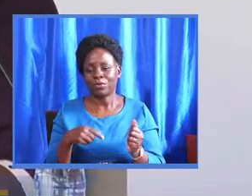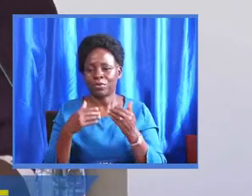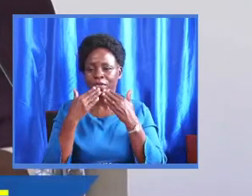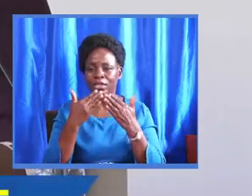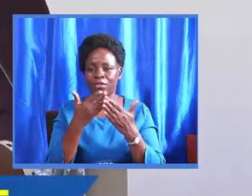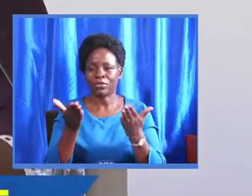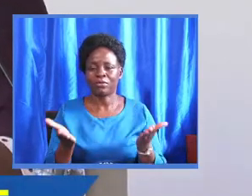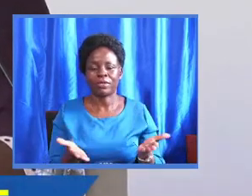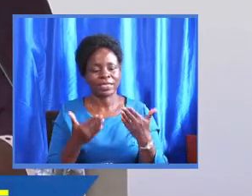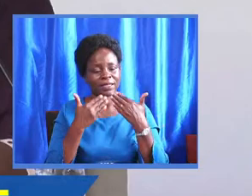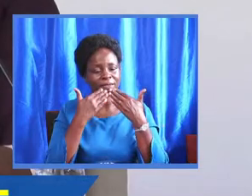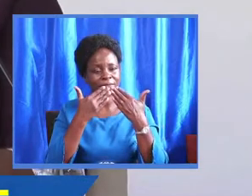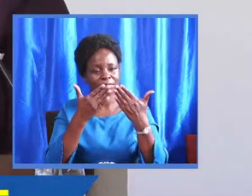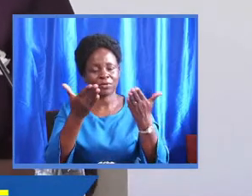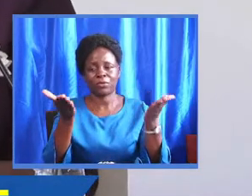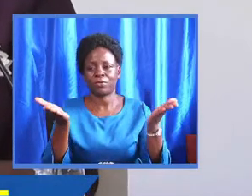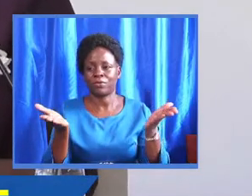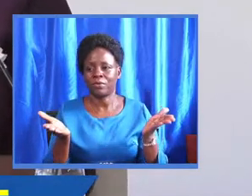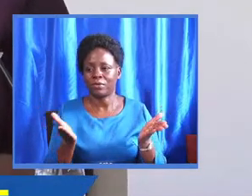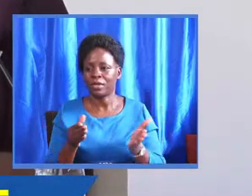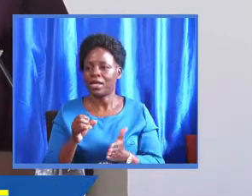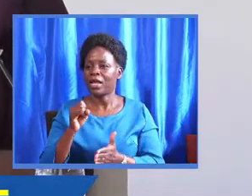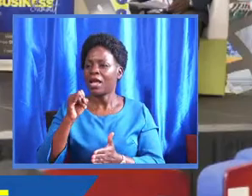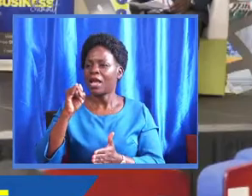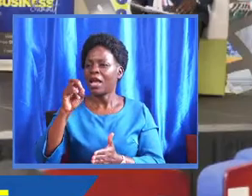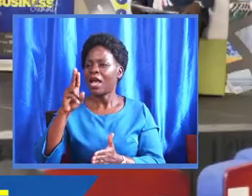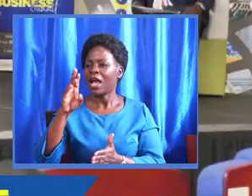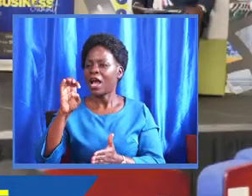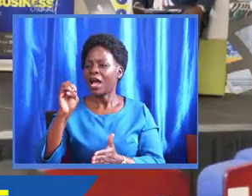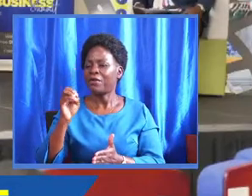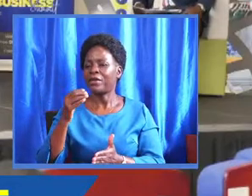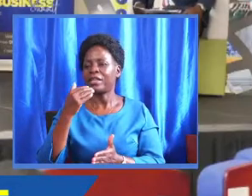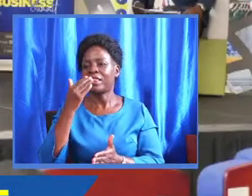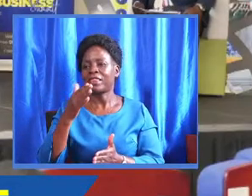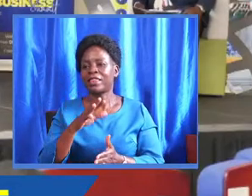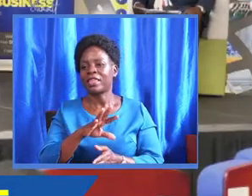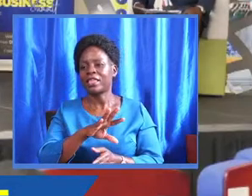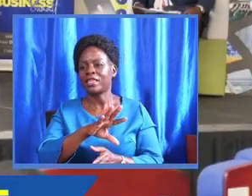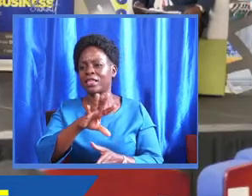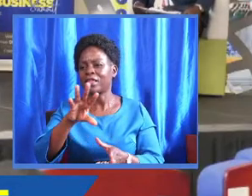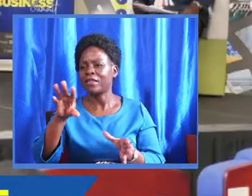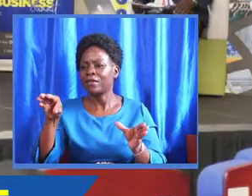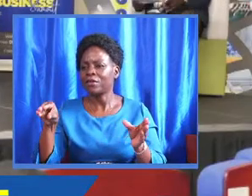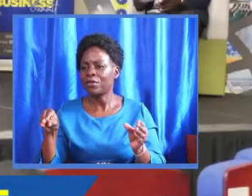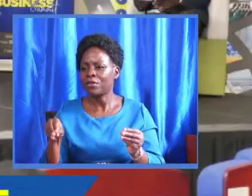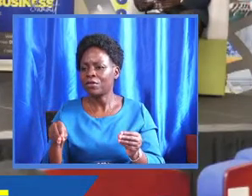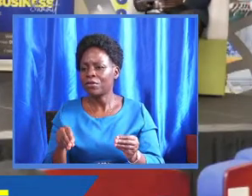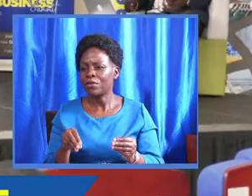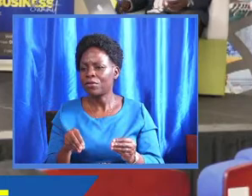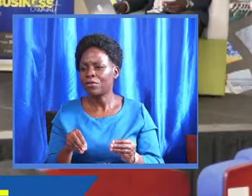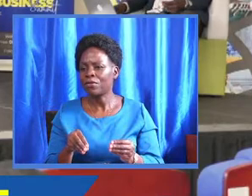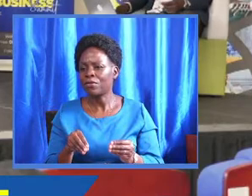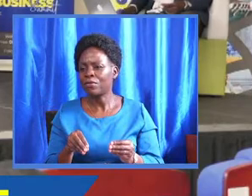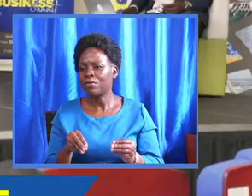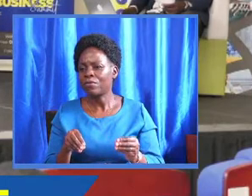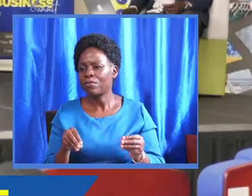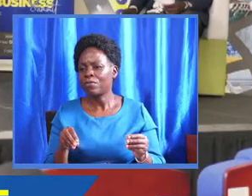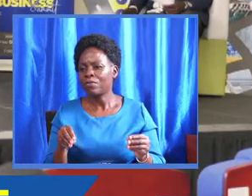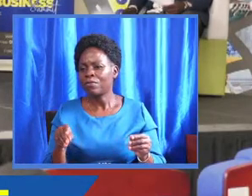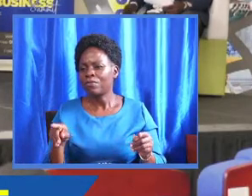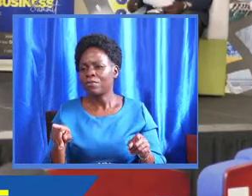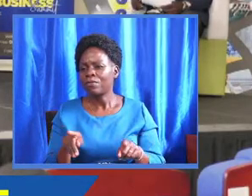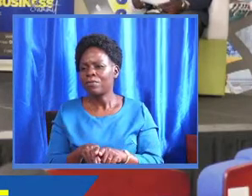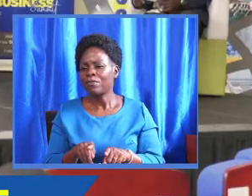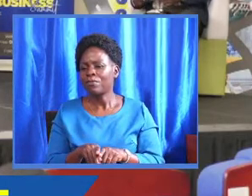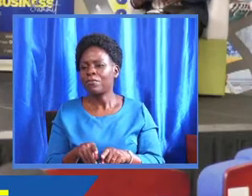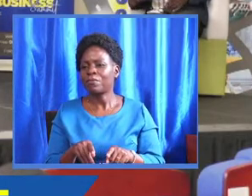much. Thank you, Irene Mbabazi, Judy Rugasura, Dr. Steele Parelia, and Shirley Kungai.